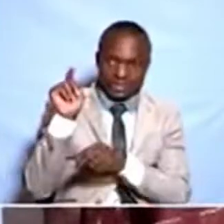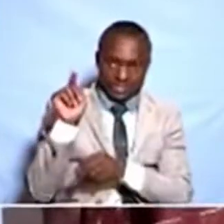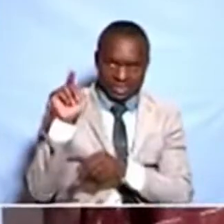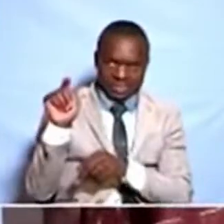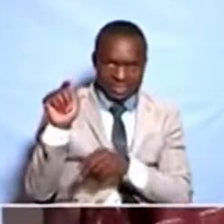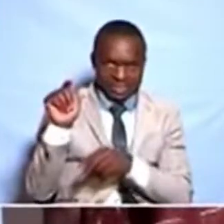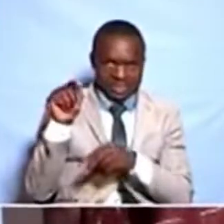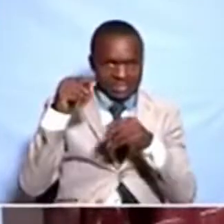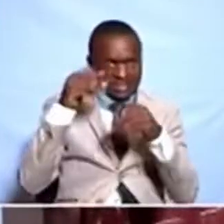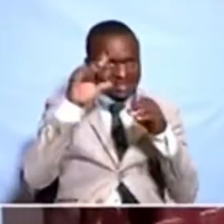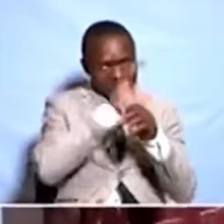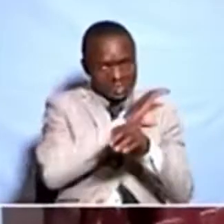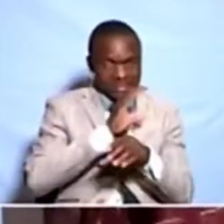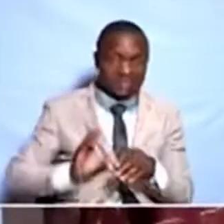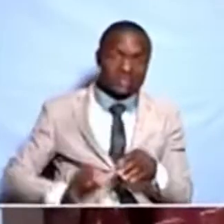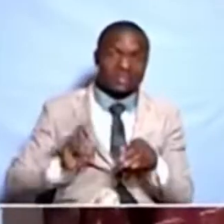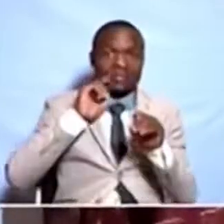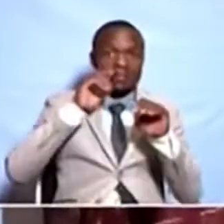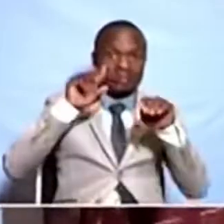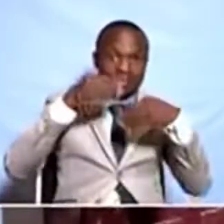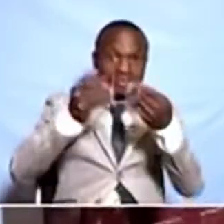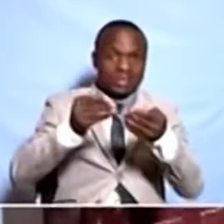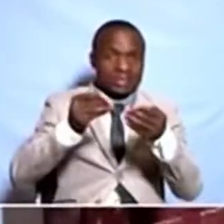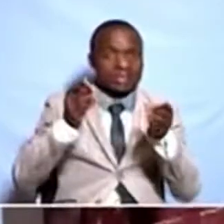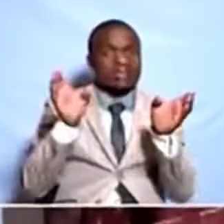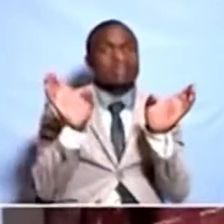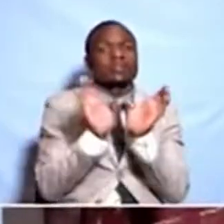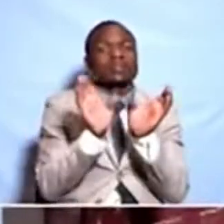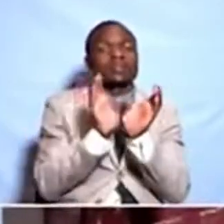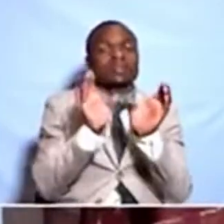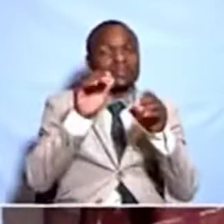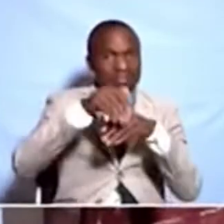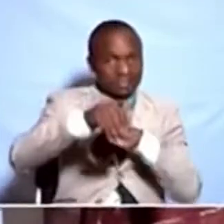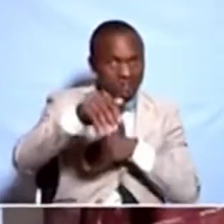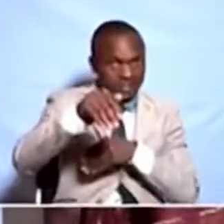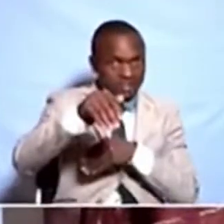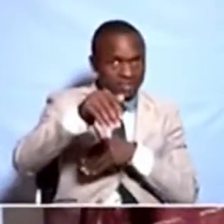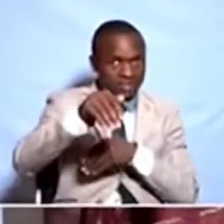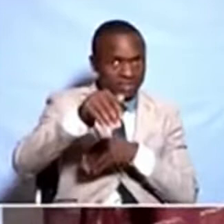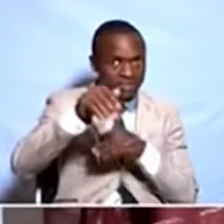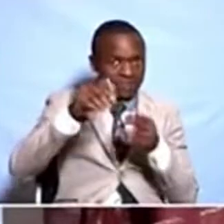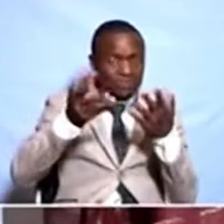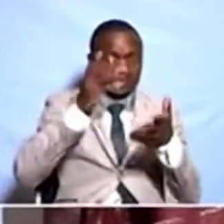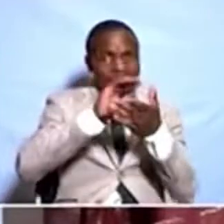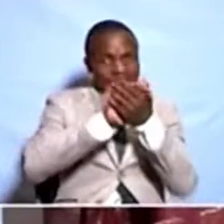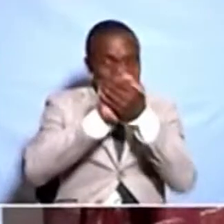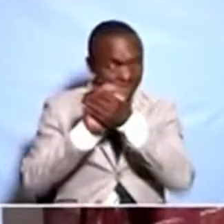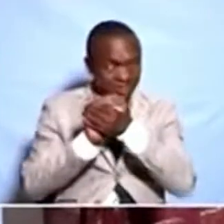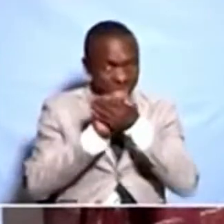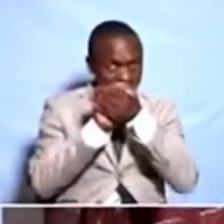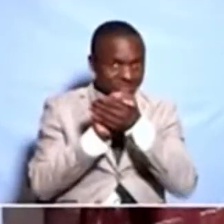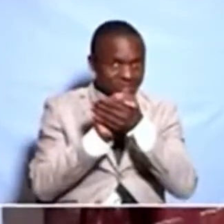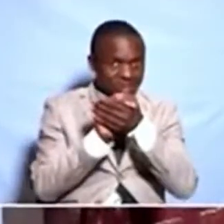provide the certificate of registration or incorporation, which